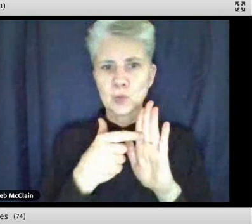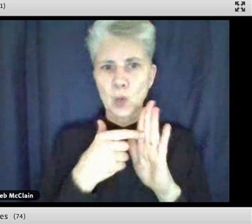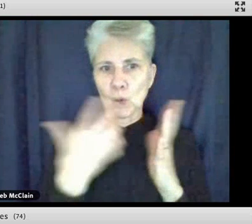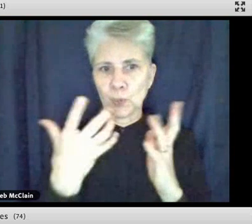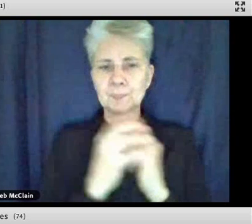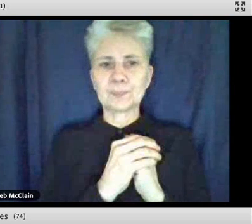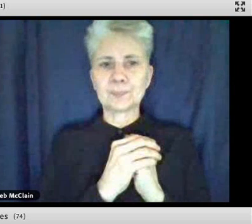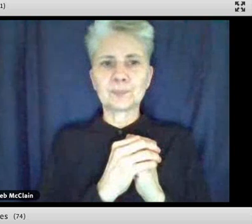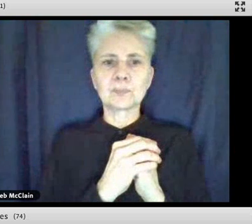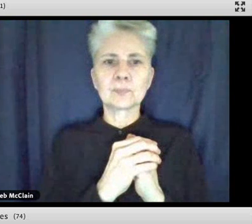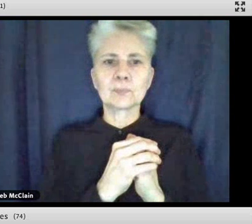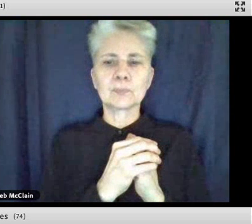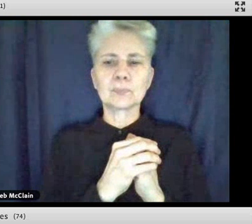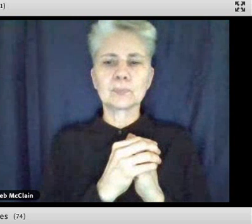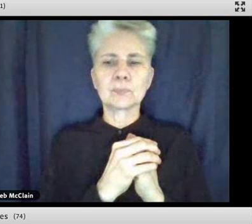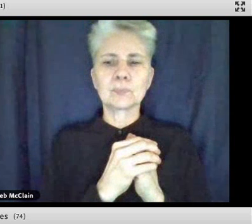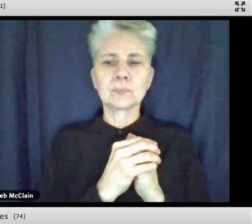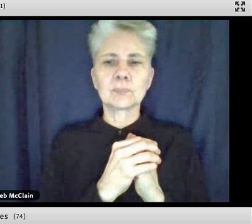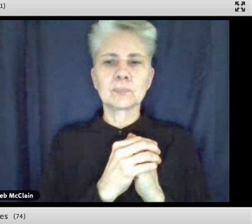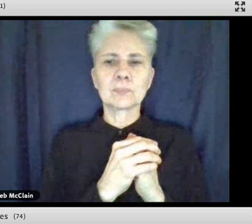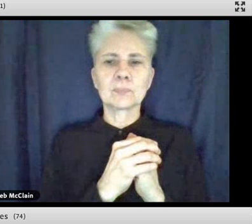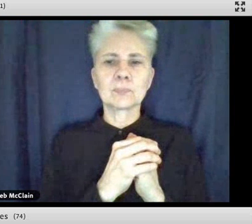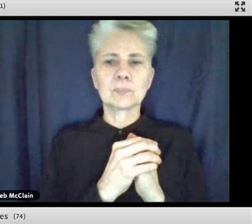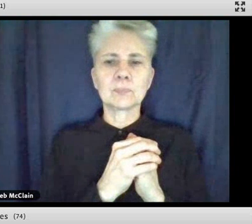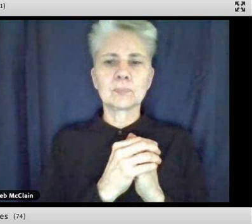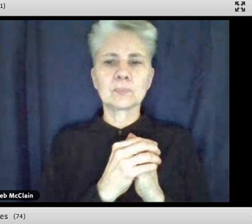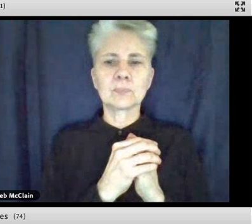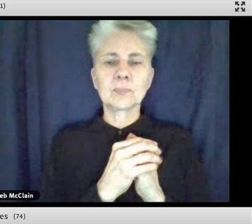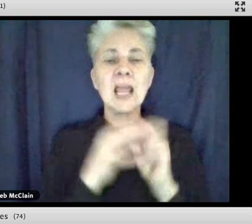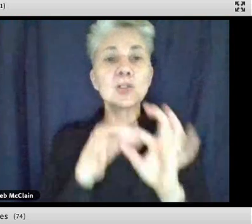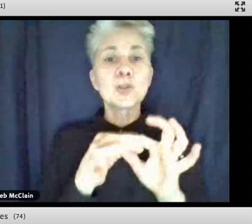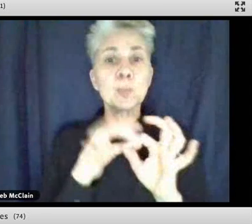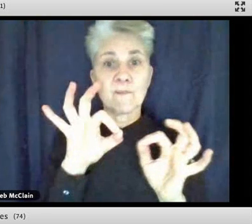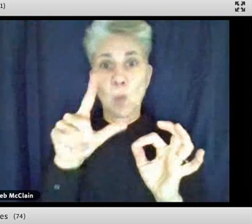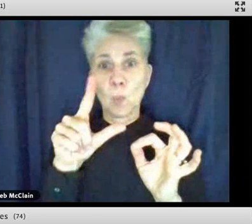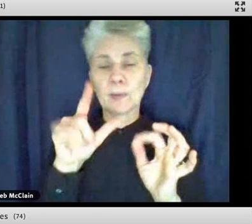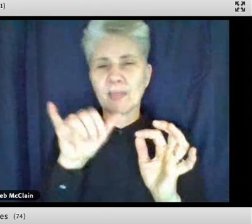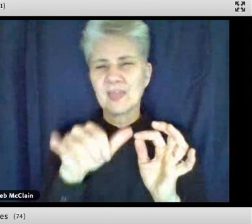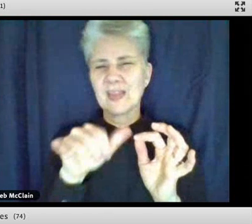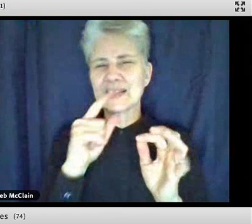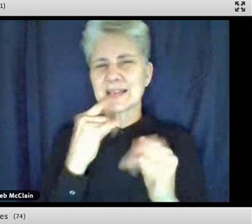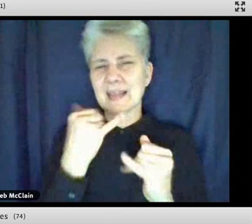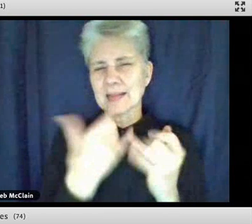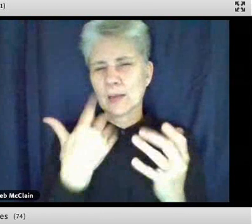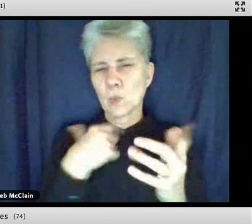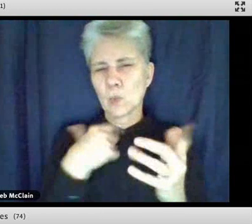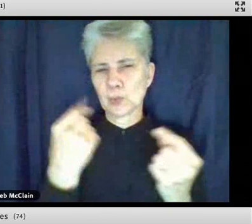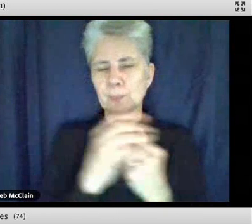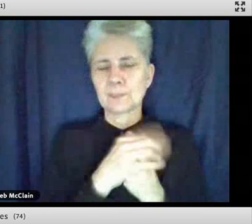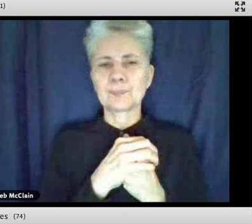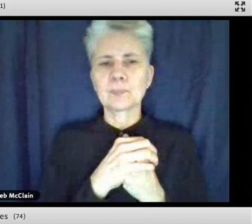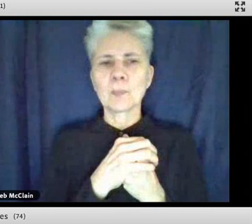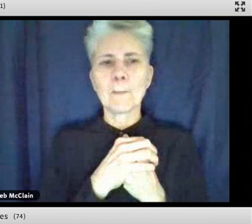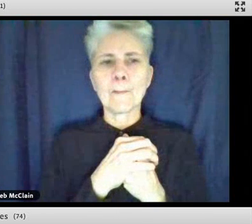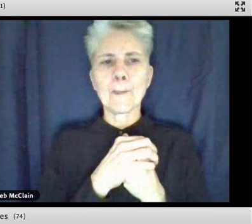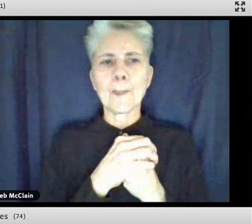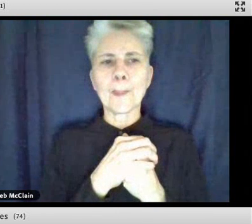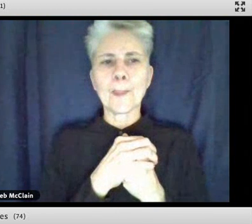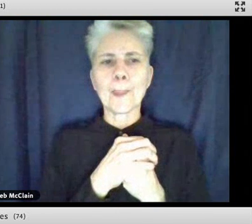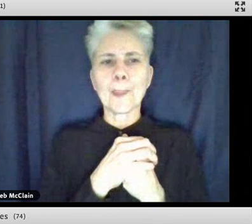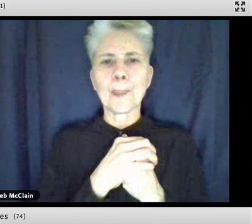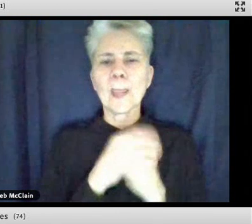Okay, so in terms of Florida, and this is about the last thing that we'll do, in terms of Florida, it can be very simple. So this is the University of Central